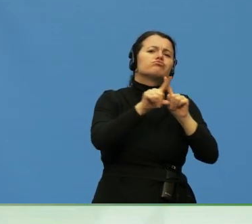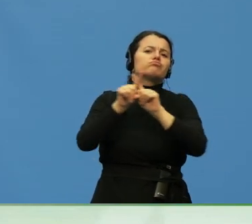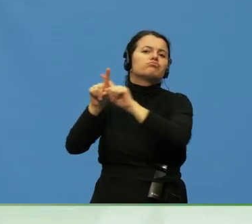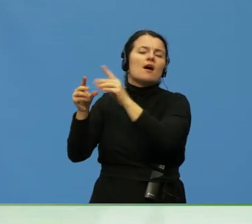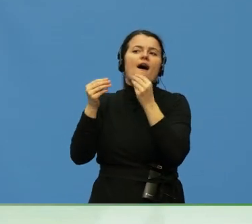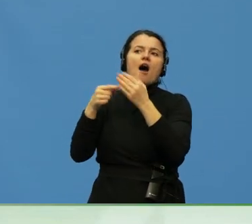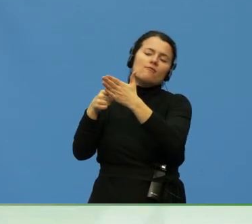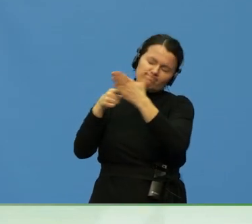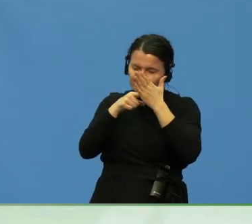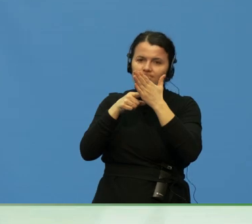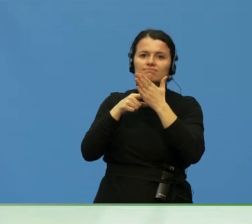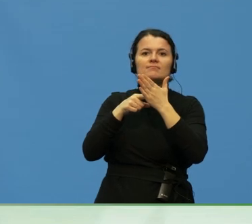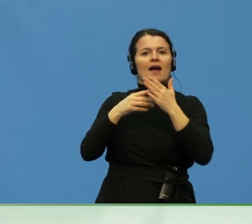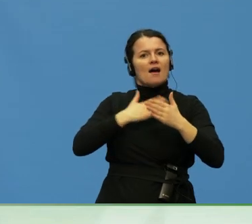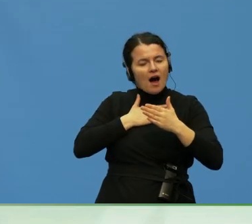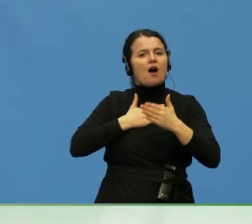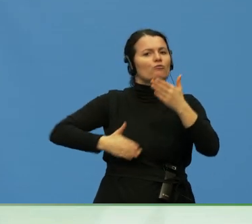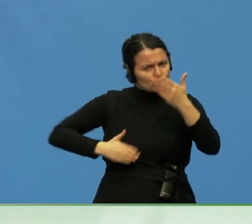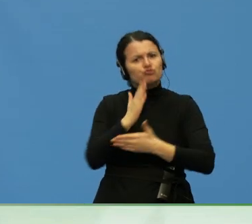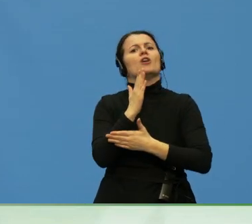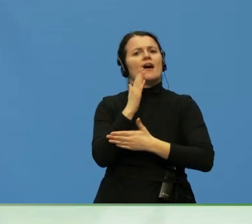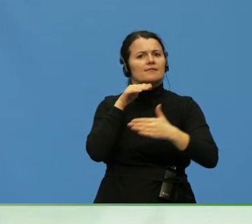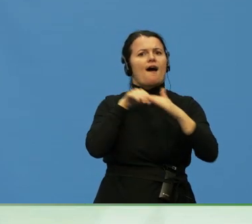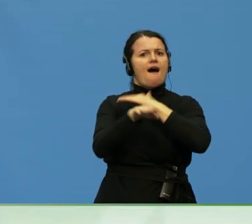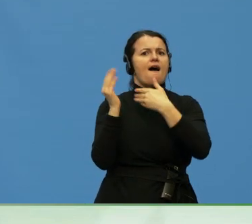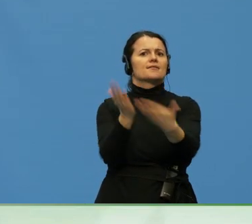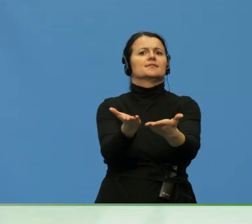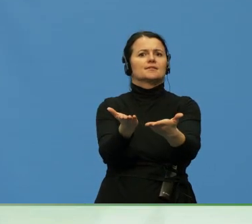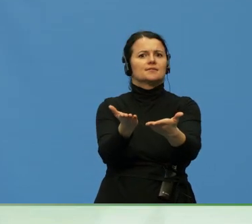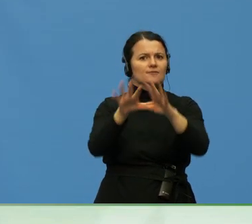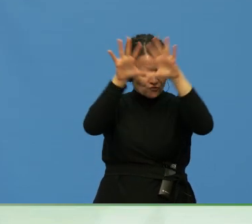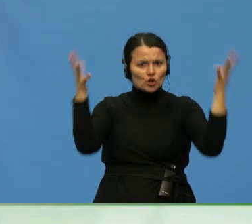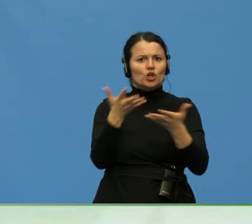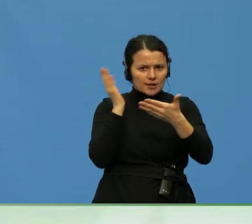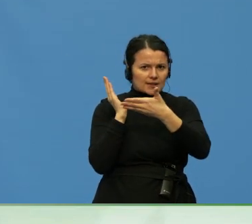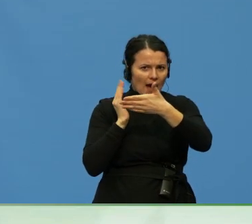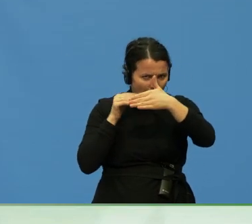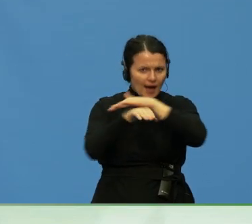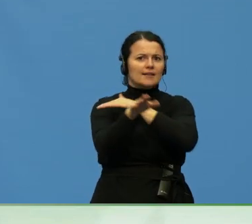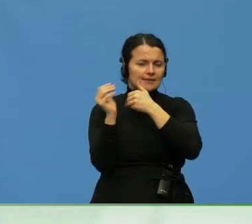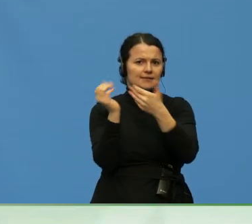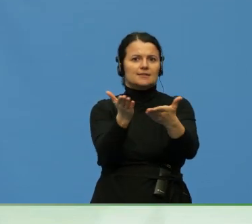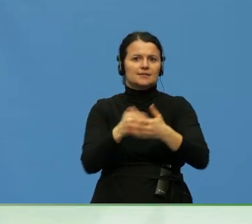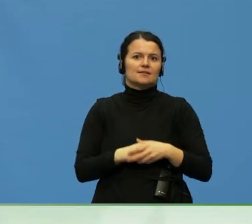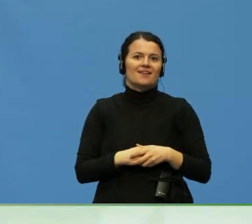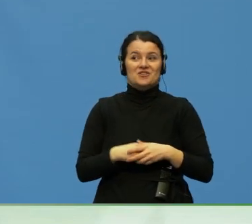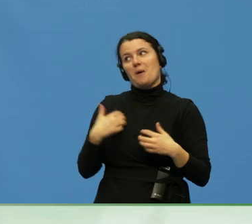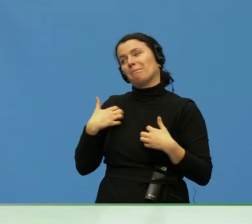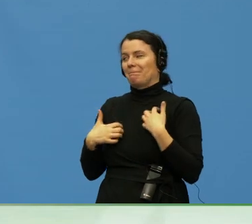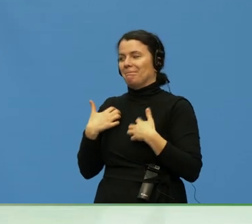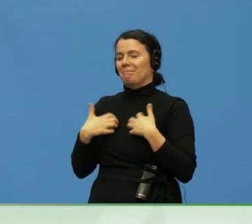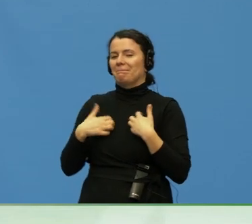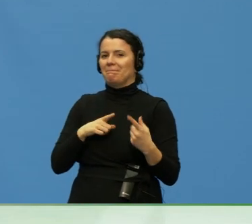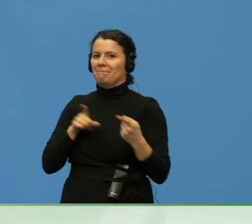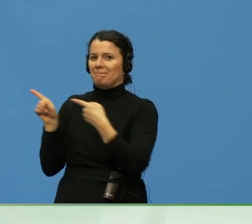to claim our right to accessible world. We look very, very much forward